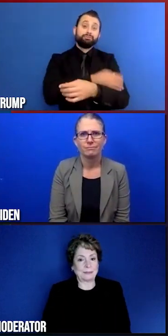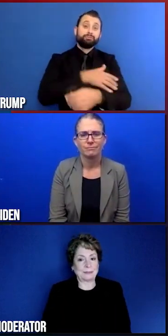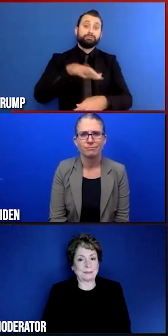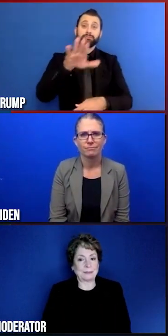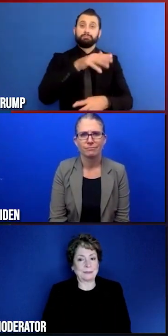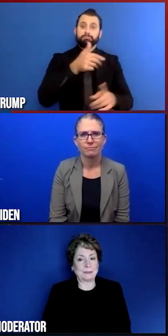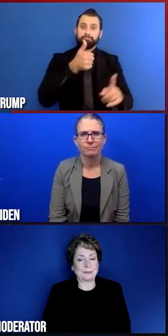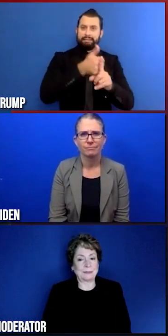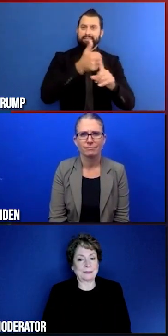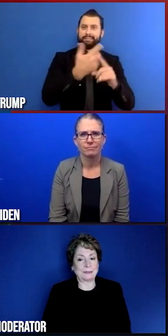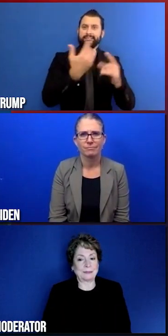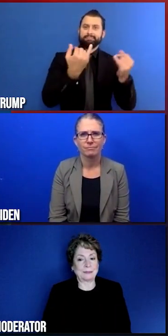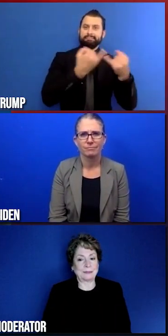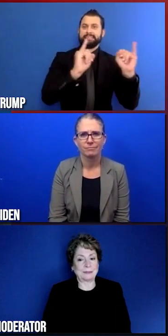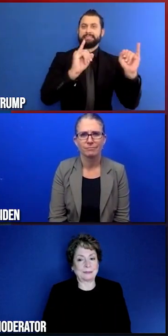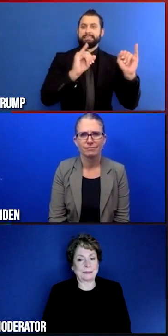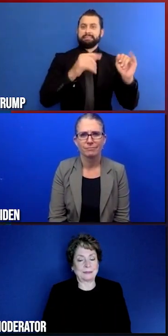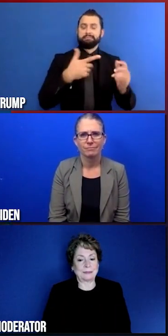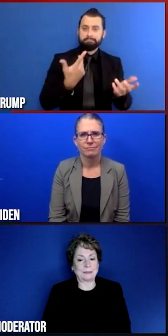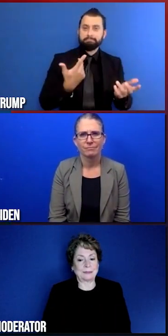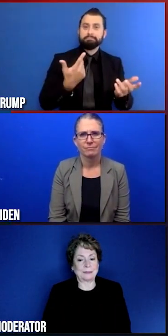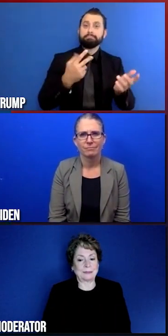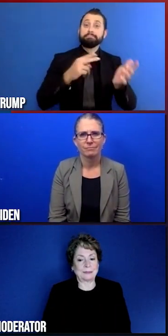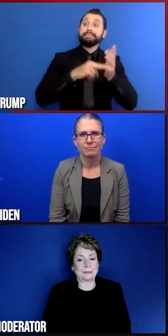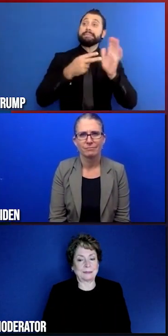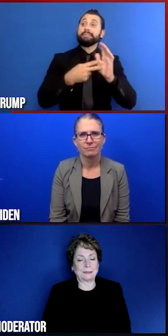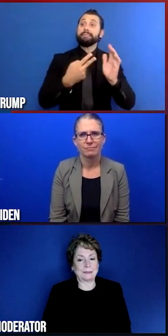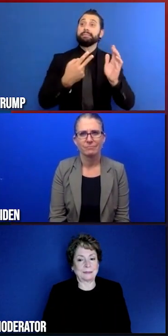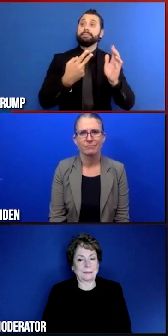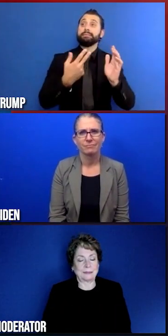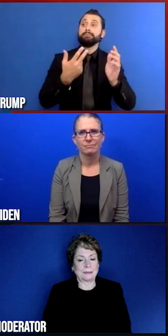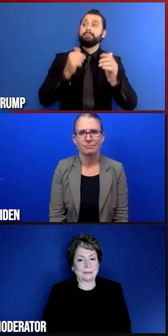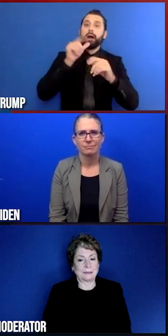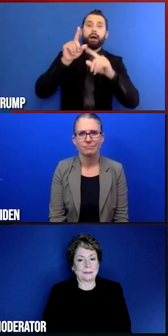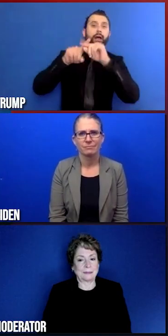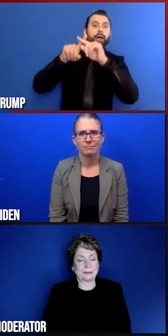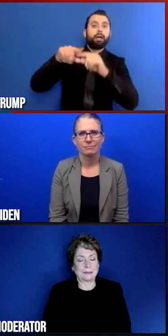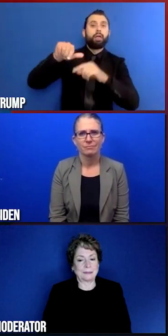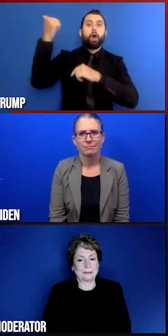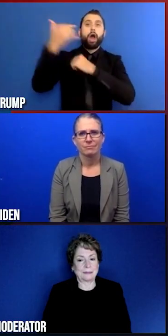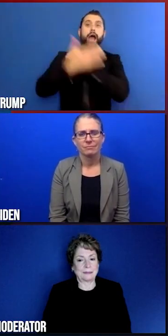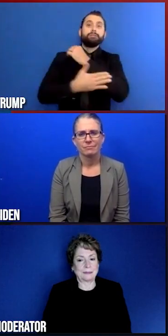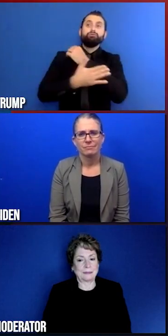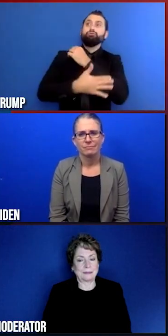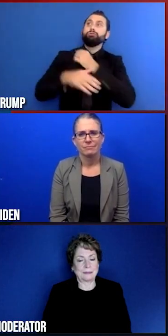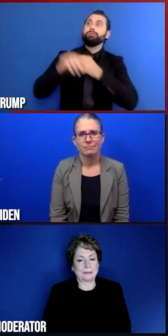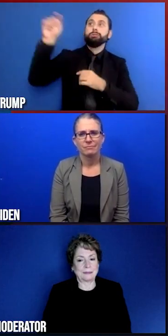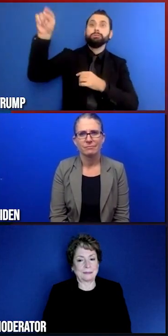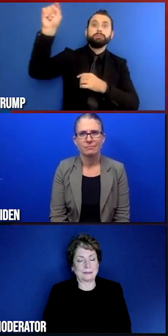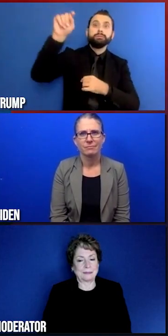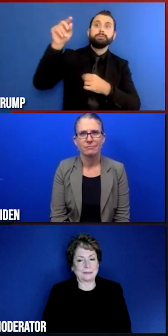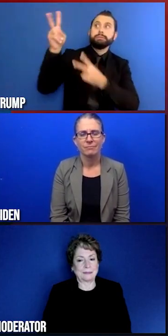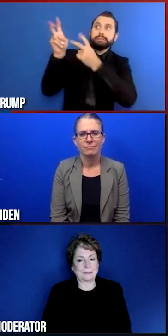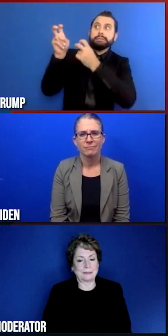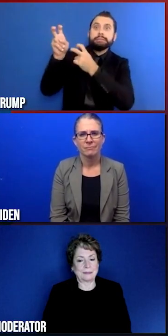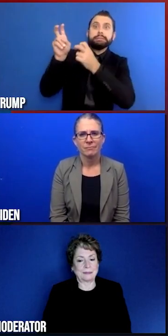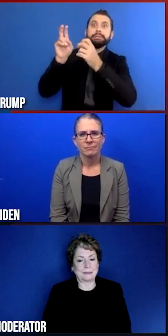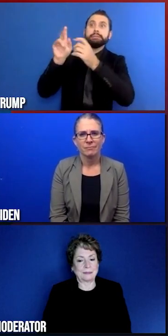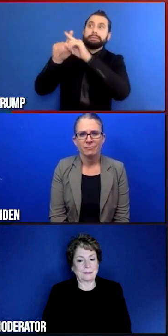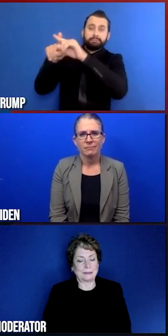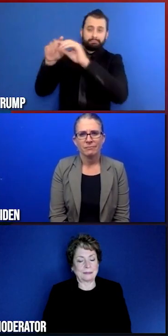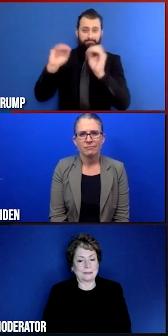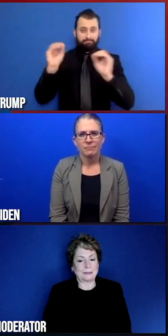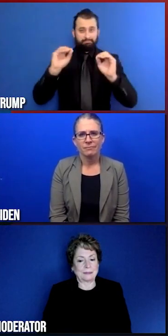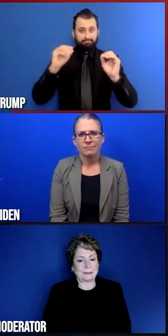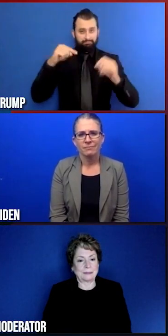these countries that we had to fight war over because we needed their energy. We are energy independent. I know more about wind than you do. It's